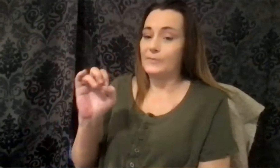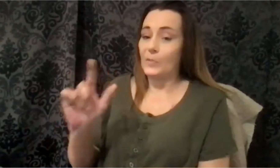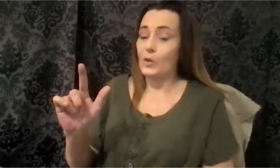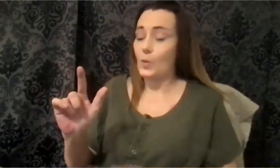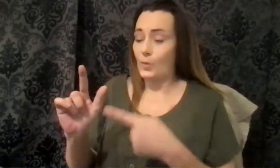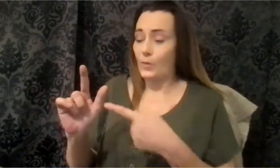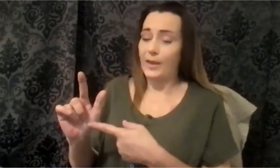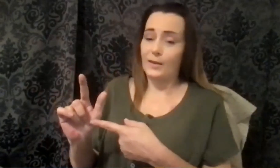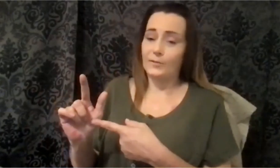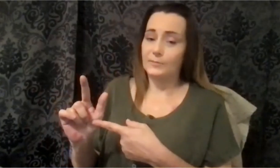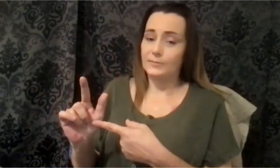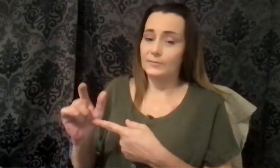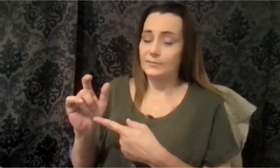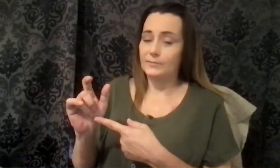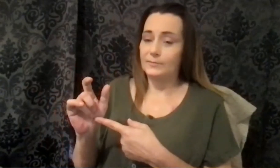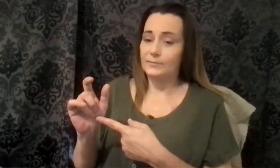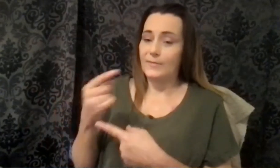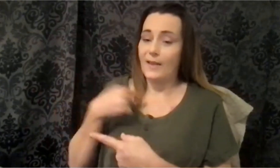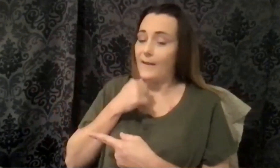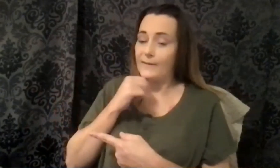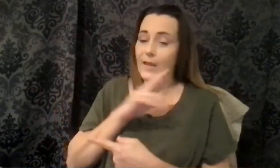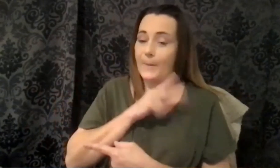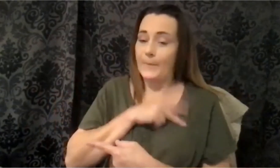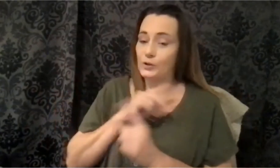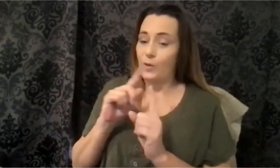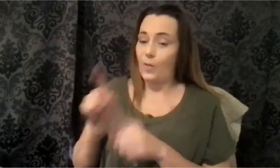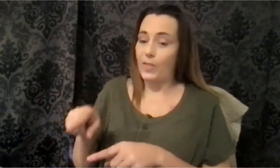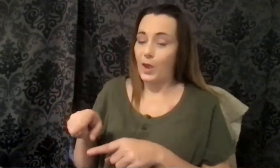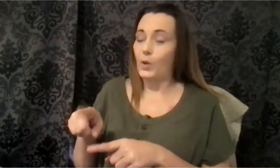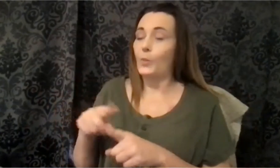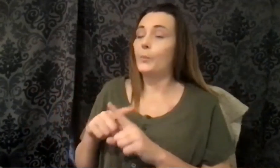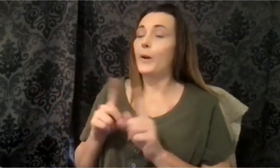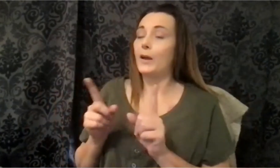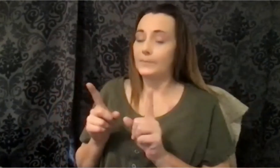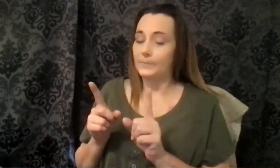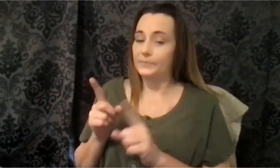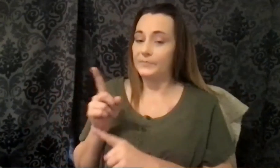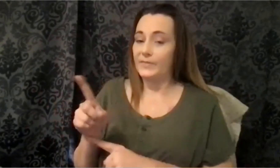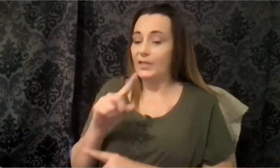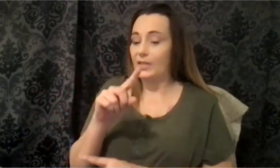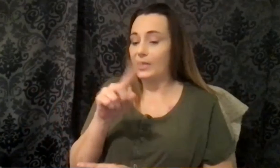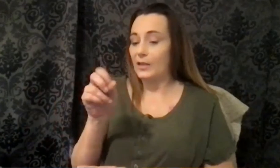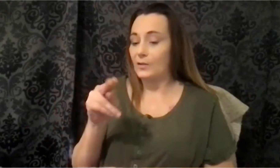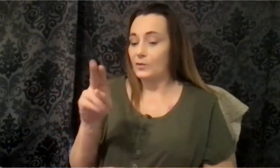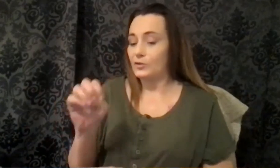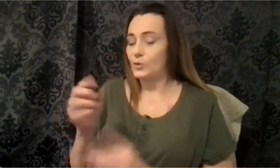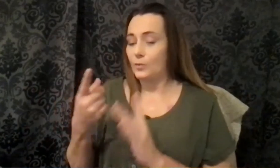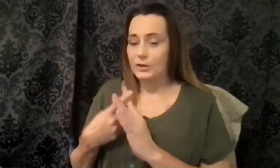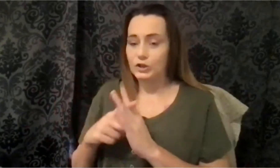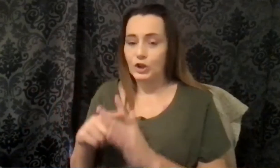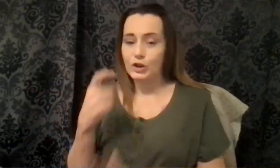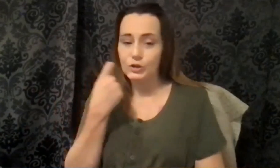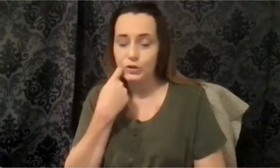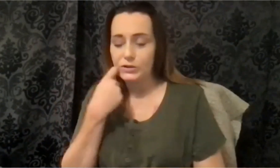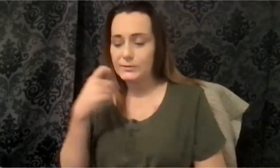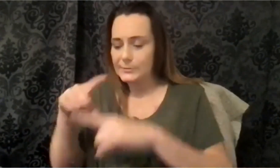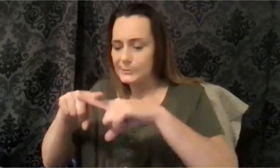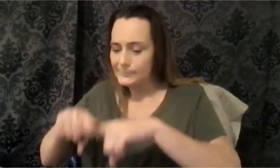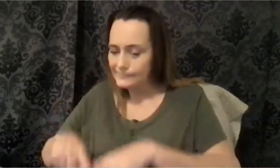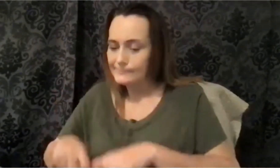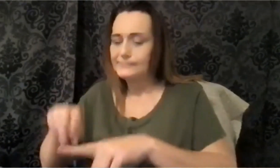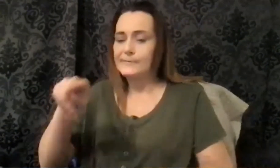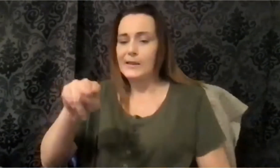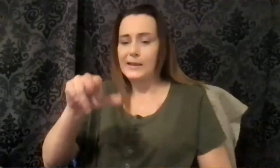more about that if anyone was interested. I haven't personally been there, but they are a zone that's starting off that relied heavily on NA World